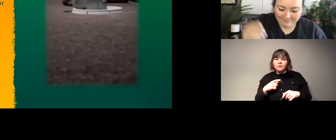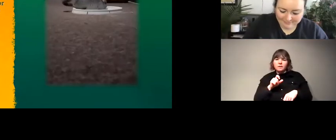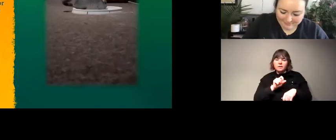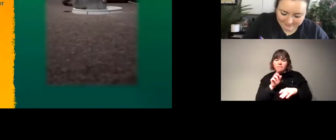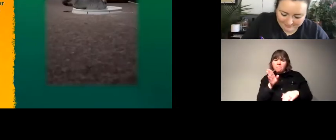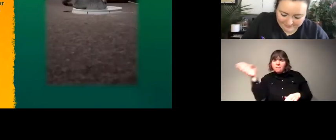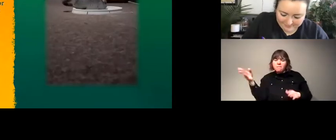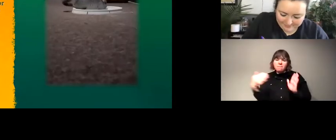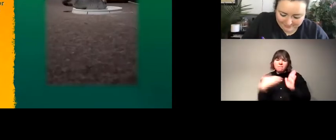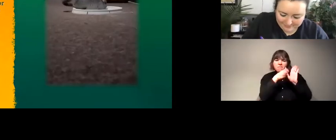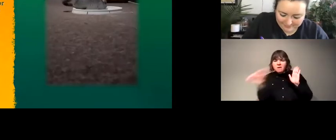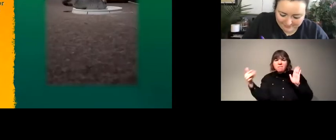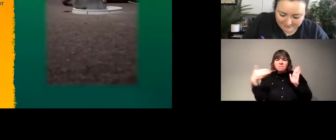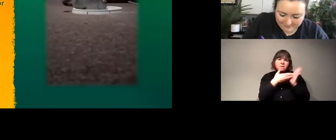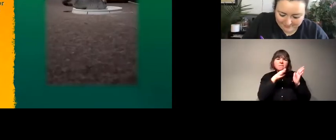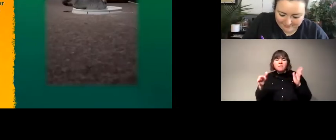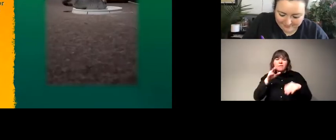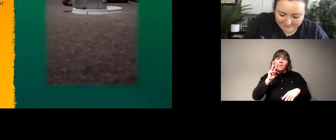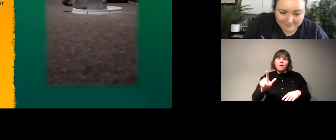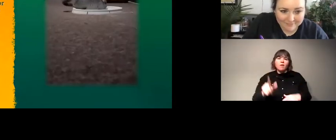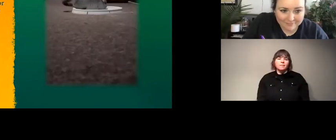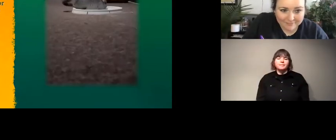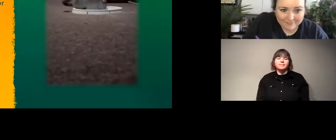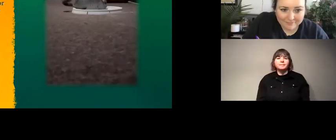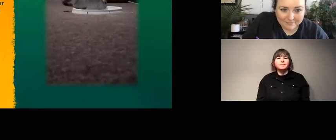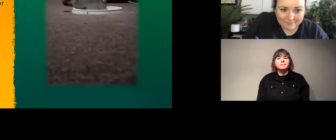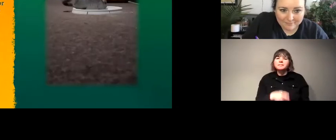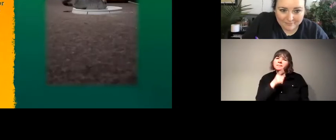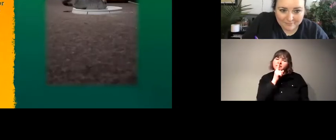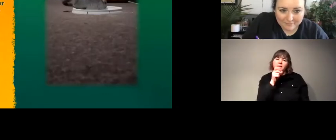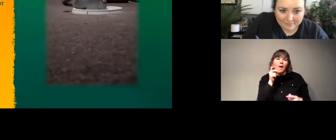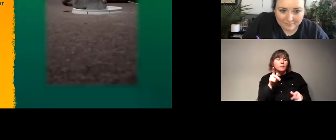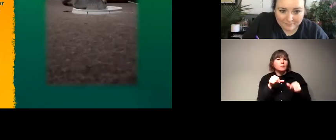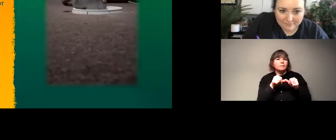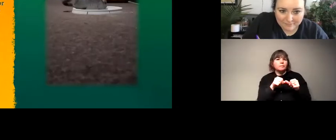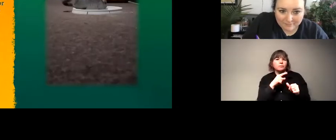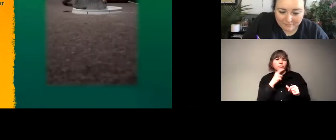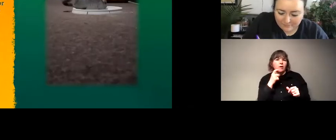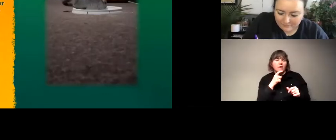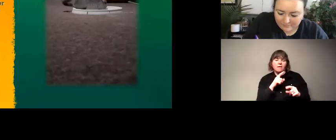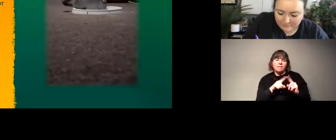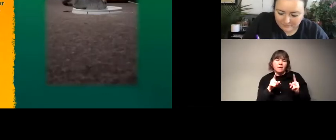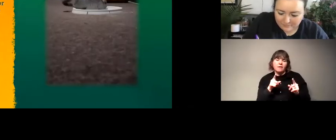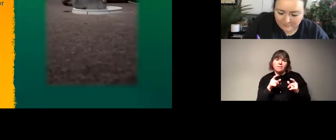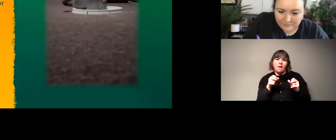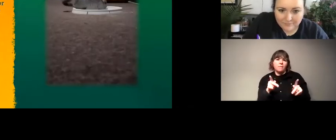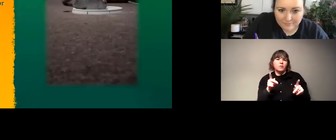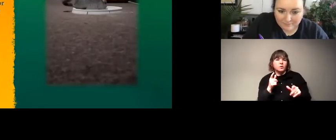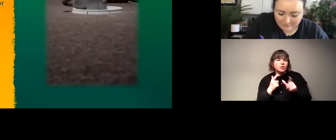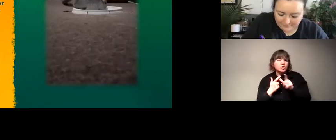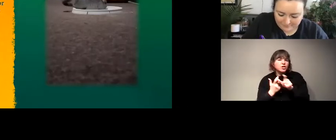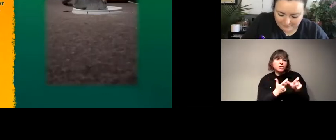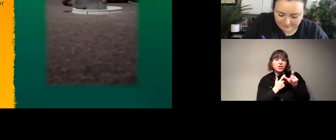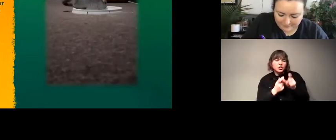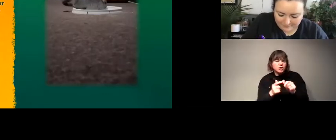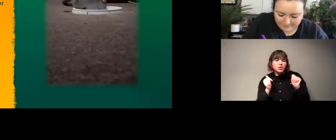off the wall, and then back down again. So this isn't just an opportunity for them to keep themselves clean, but it's an opportunity to run around and